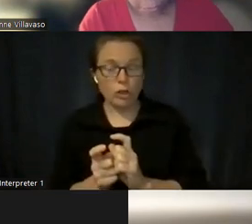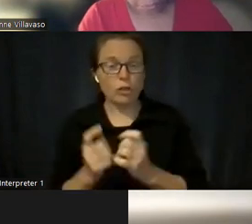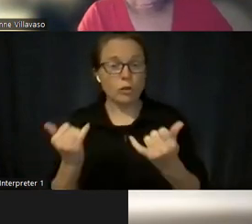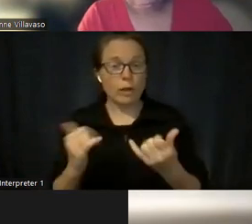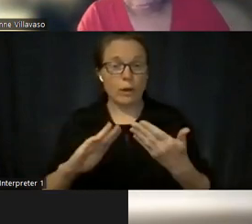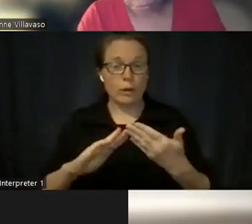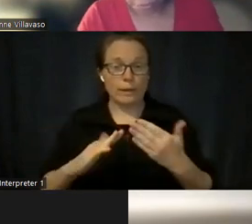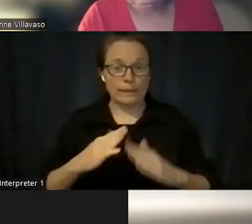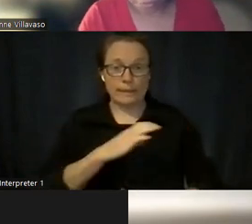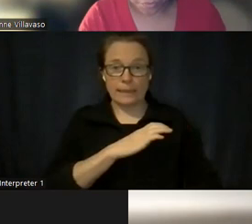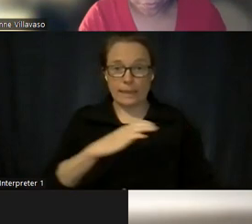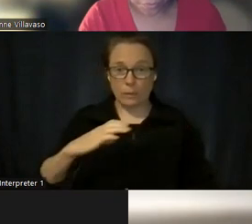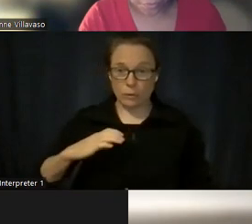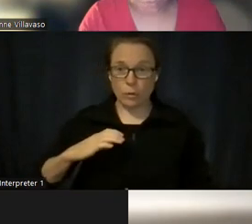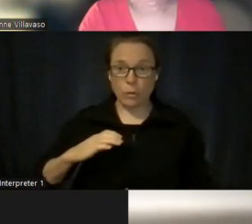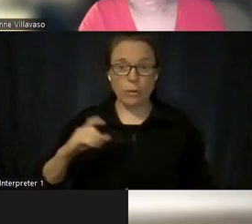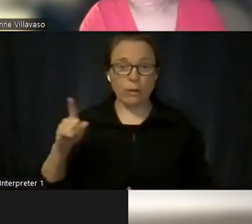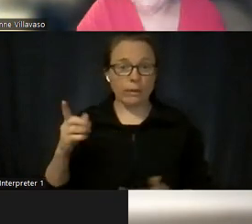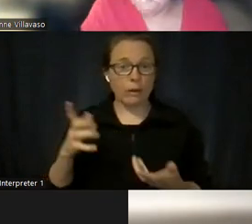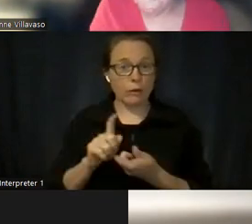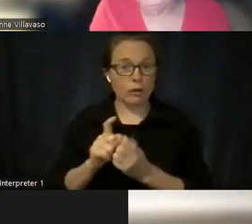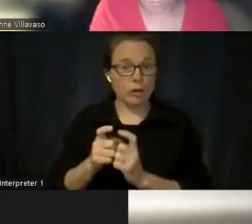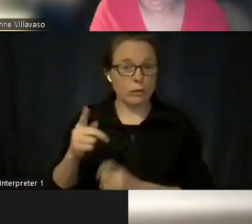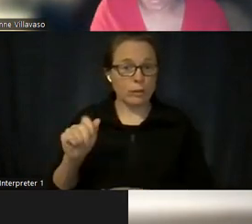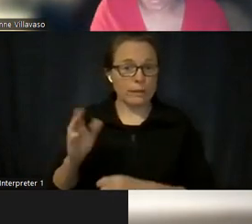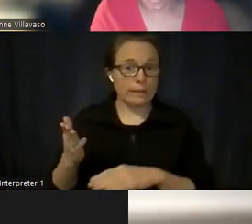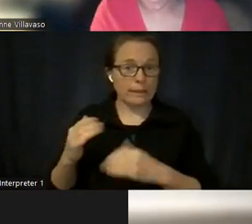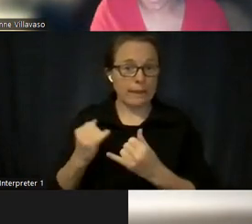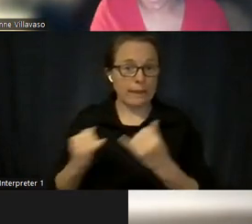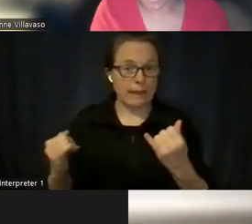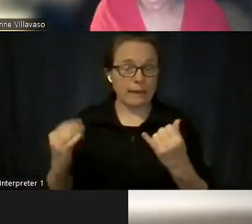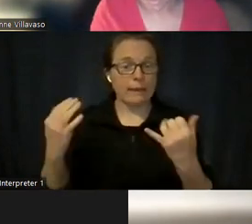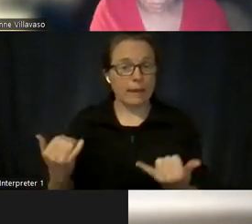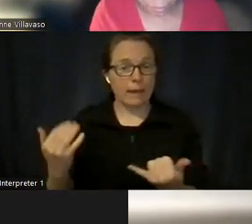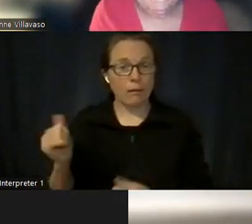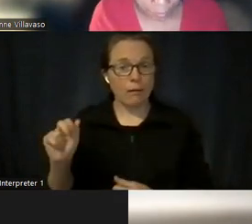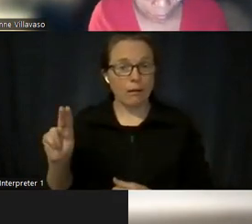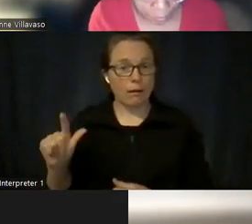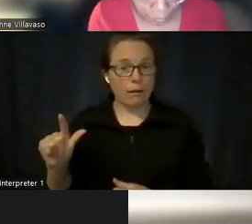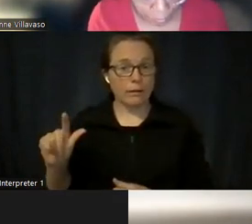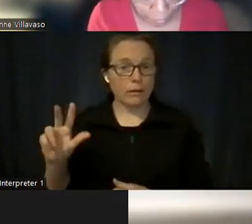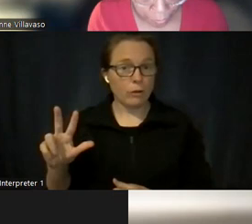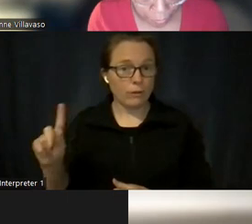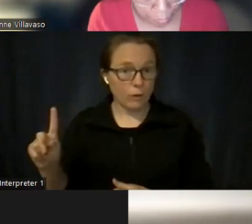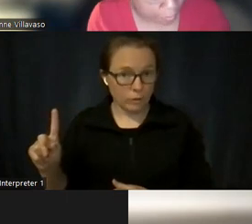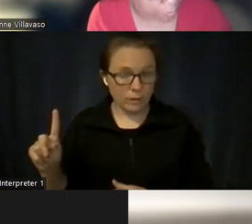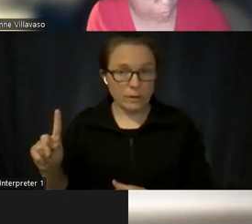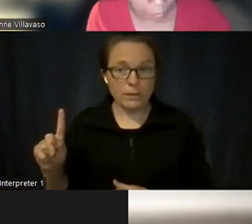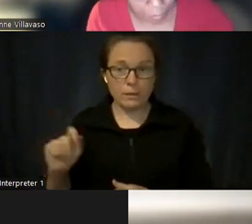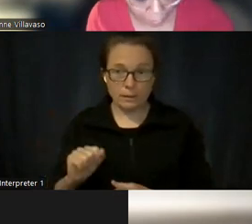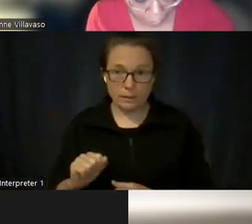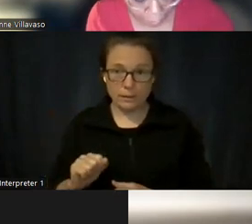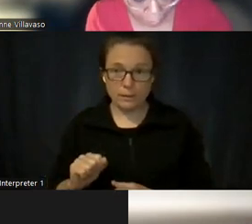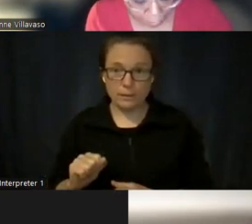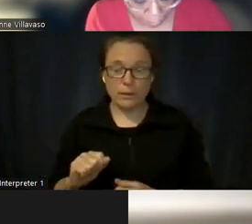did change the PAC's deadline to August 31st. And so that's when